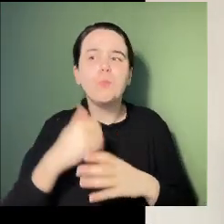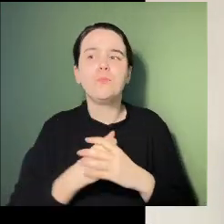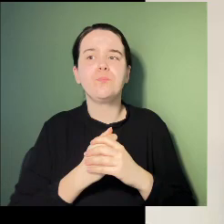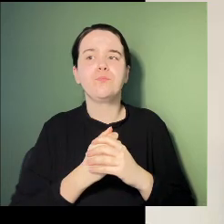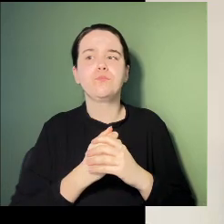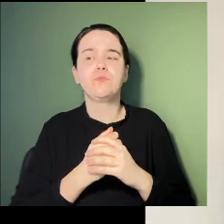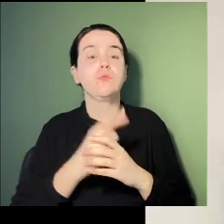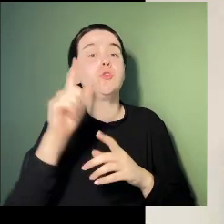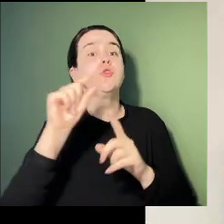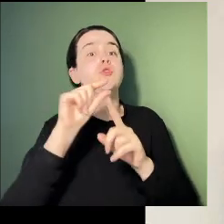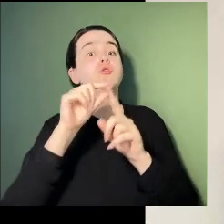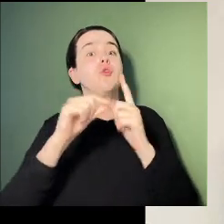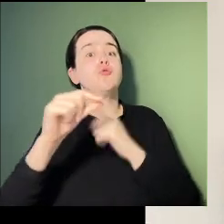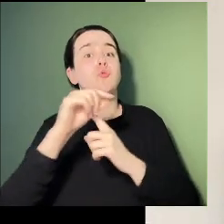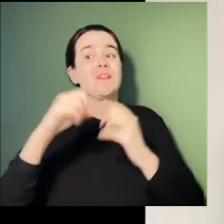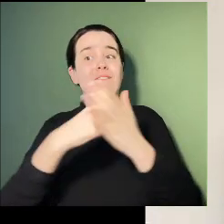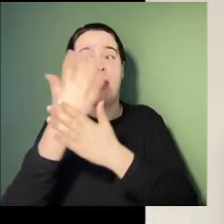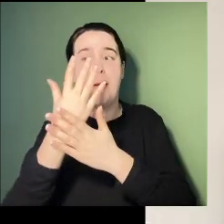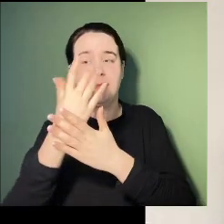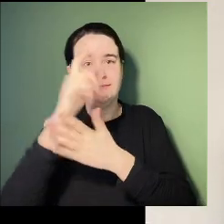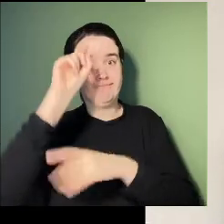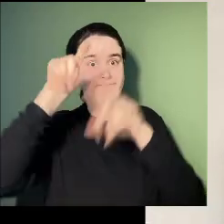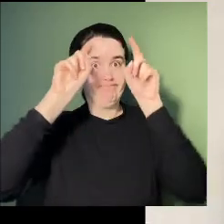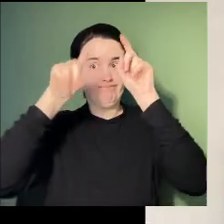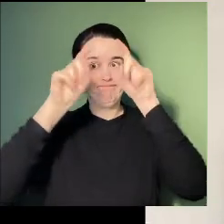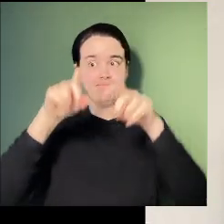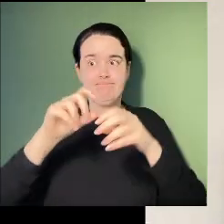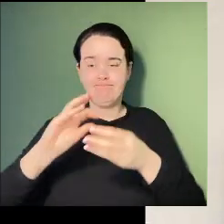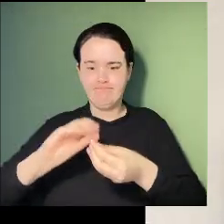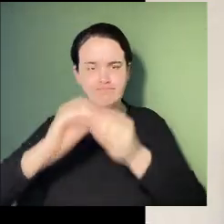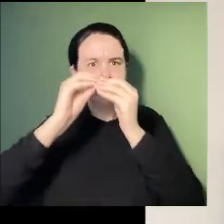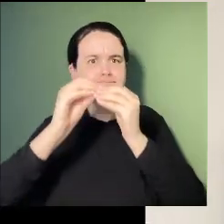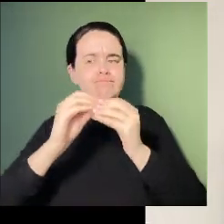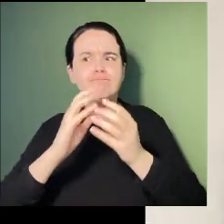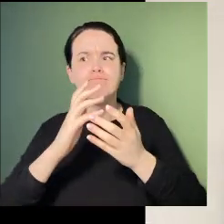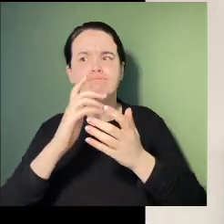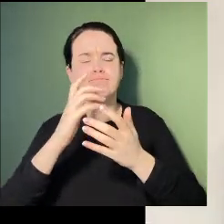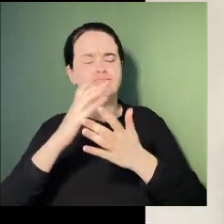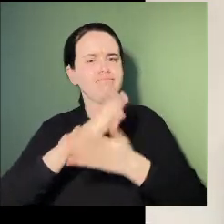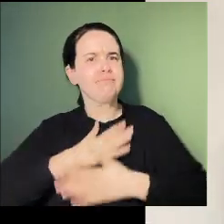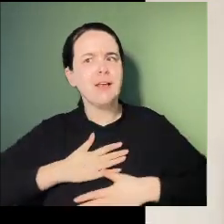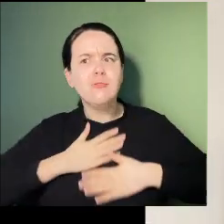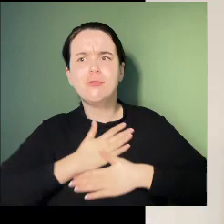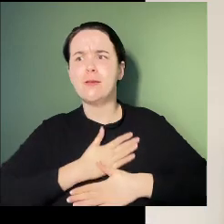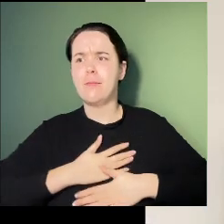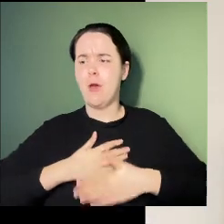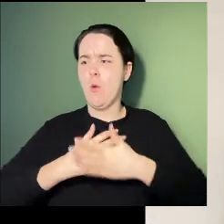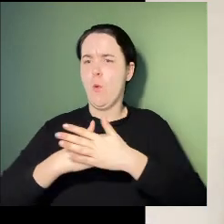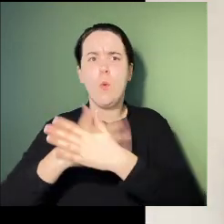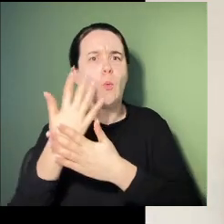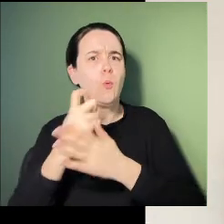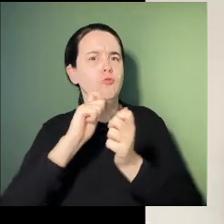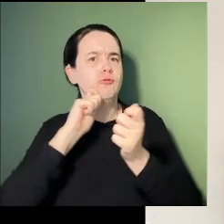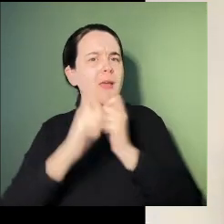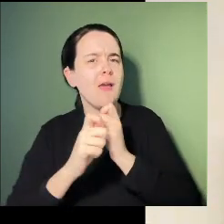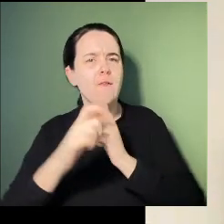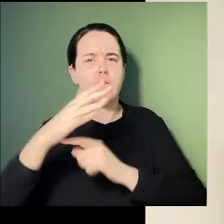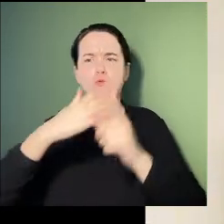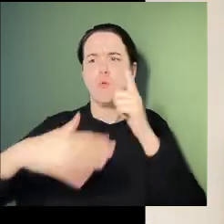professional and an adept social innovator, and she's really passionate about development for social change, which I think is really